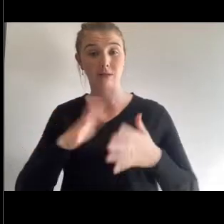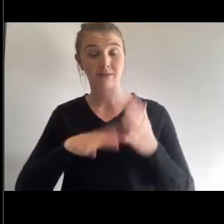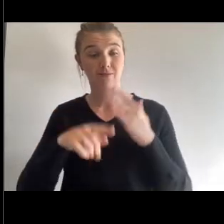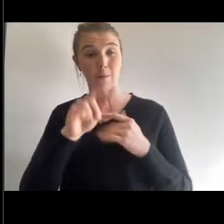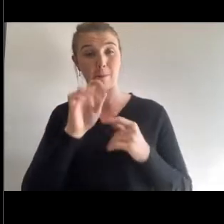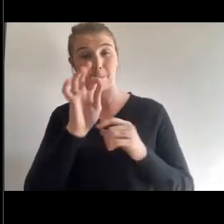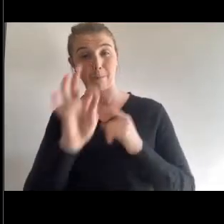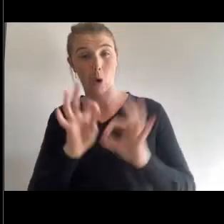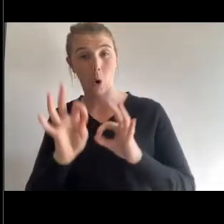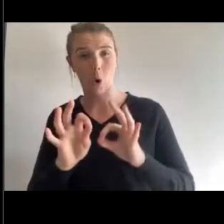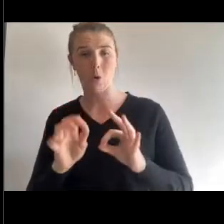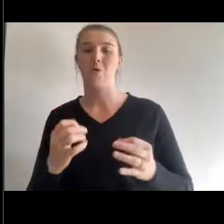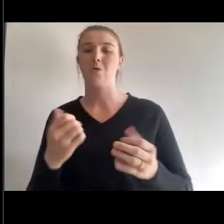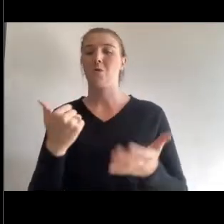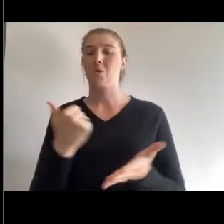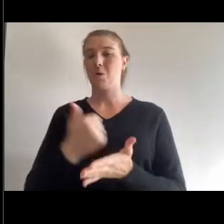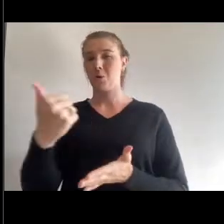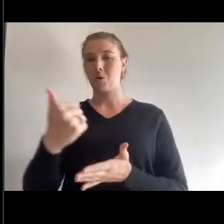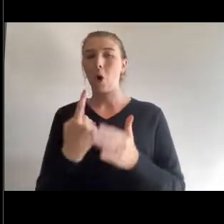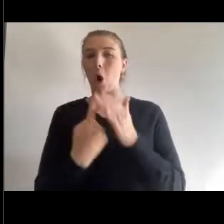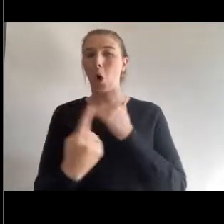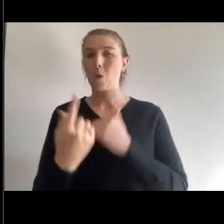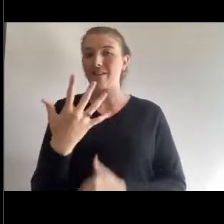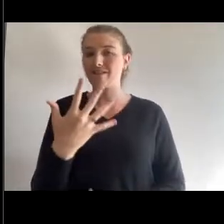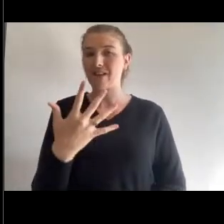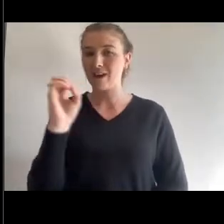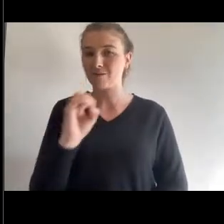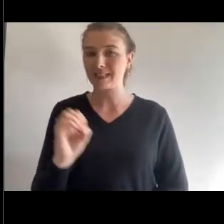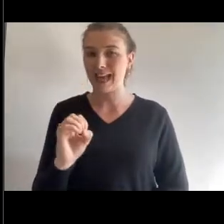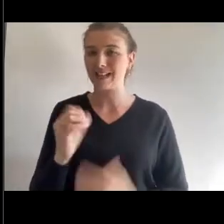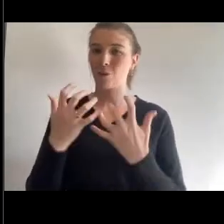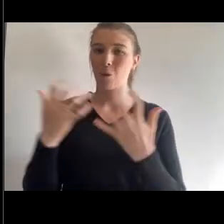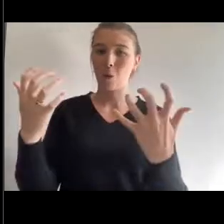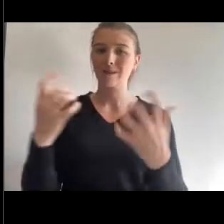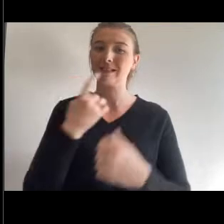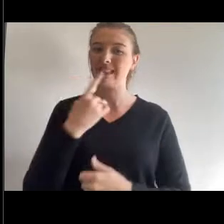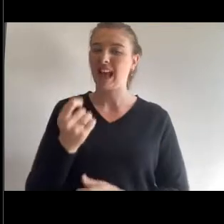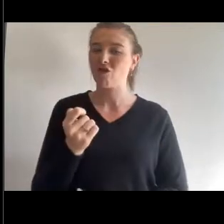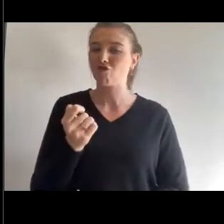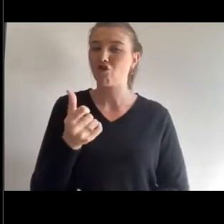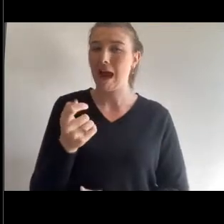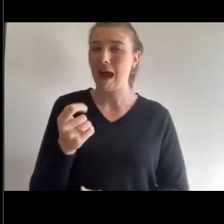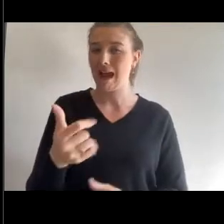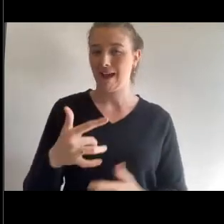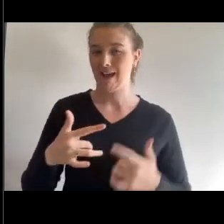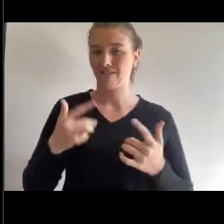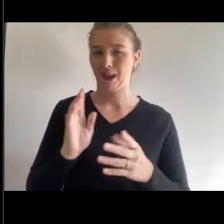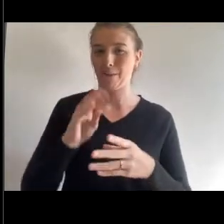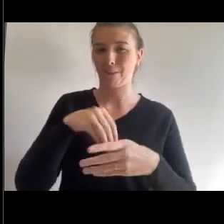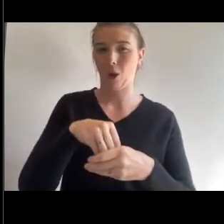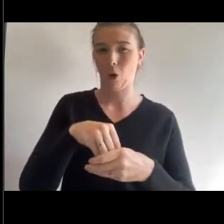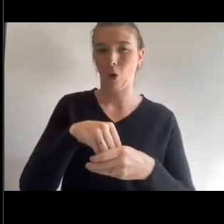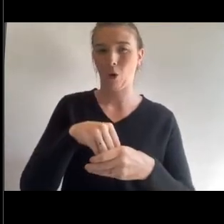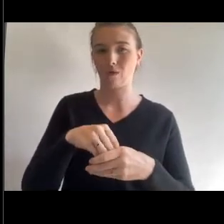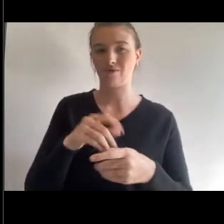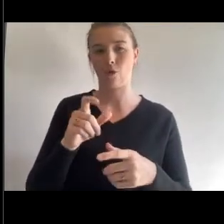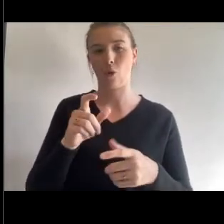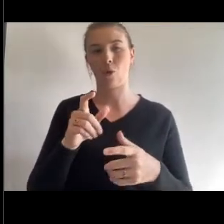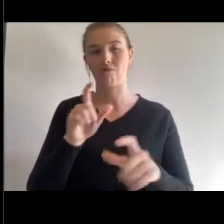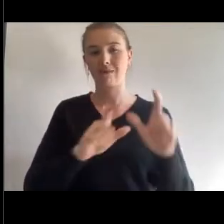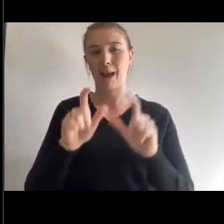I'm delighted that only 5% of our audience today say that they rarely feel a sense of belonging in the